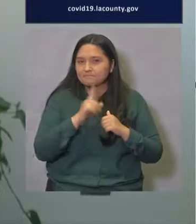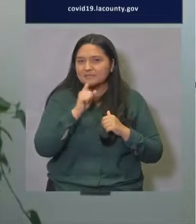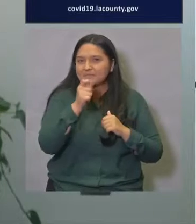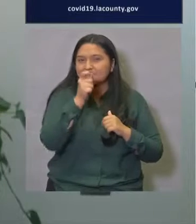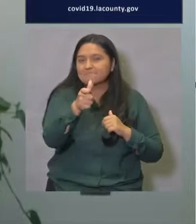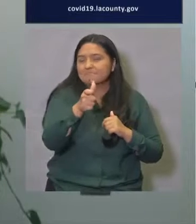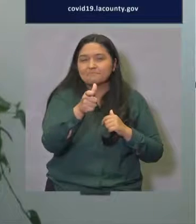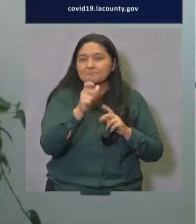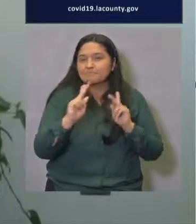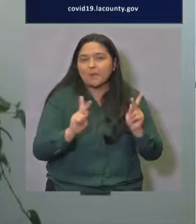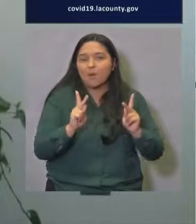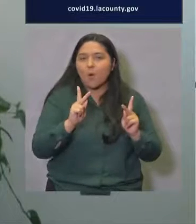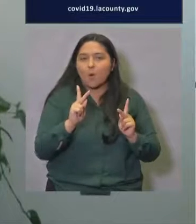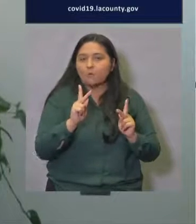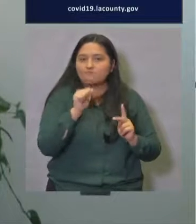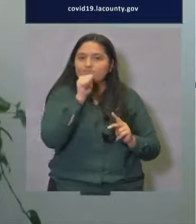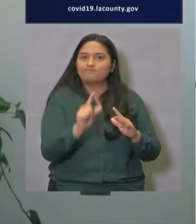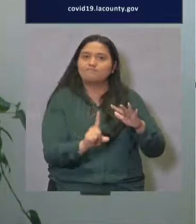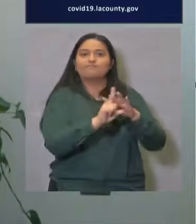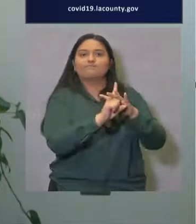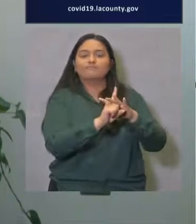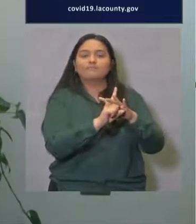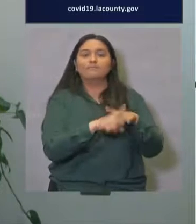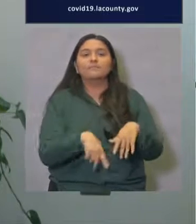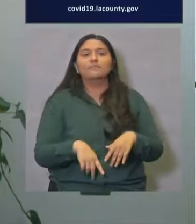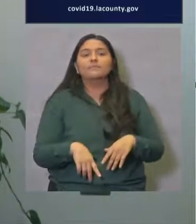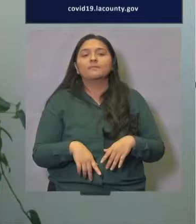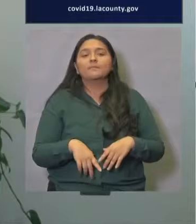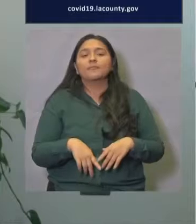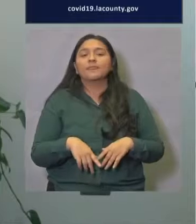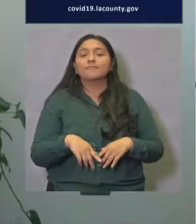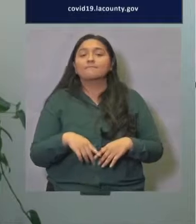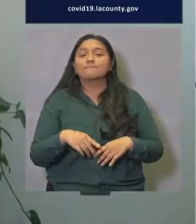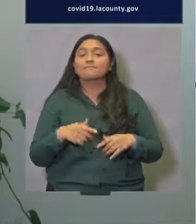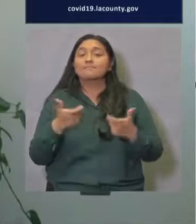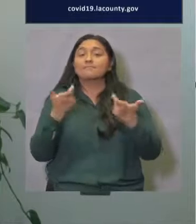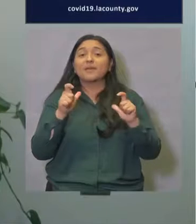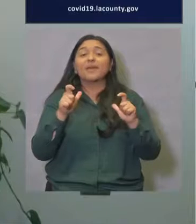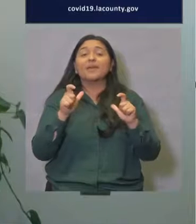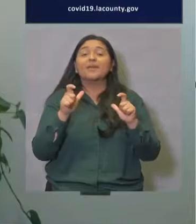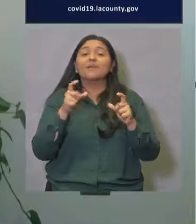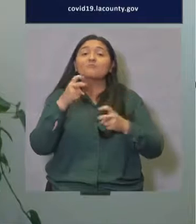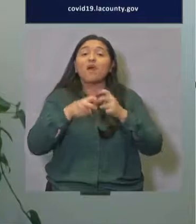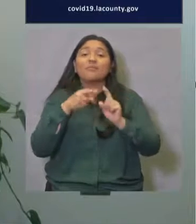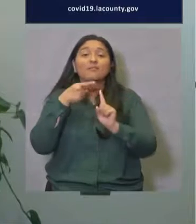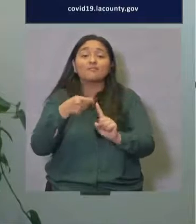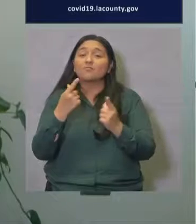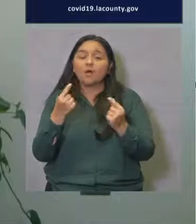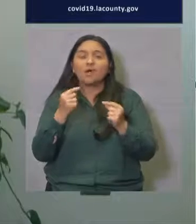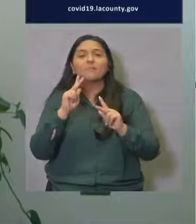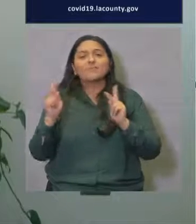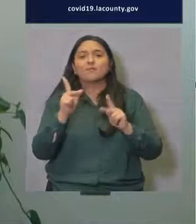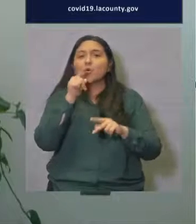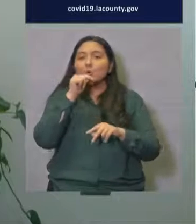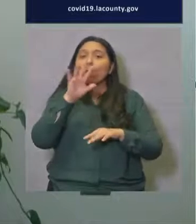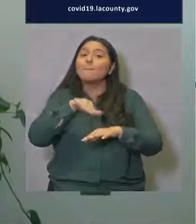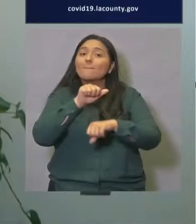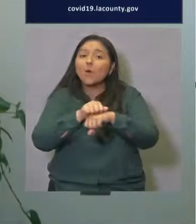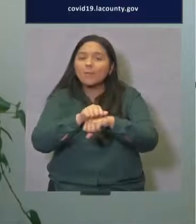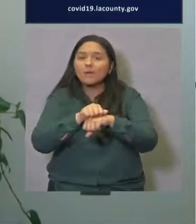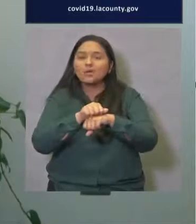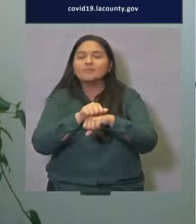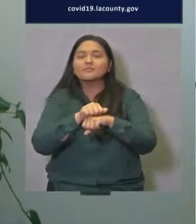numbers of no-shows. The bigger problem for us is people trying to come make appointments. They're not actually